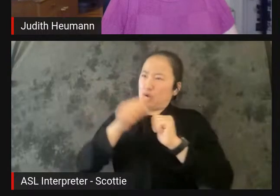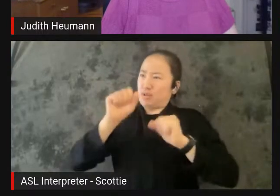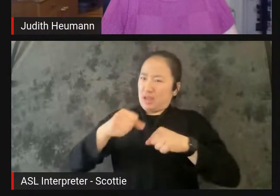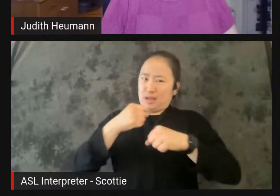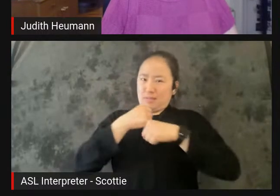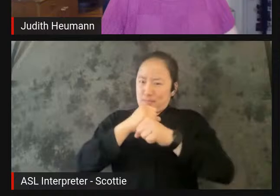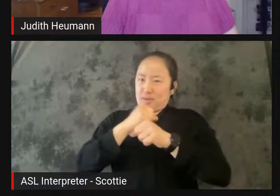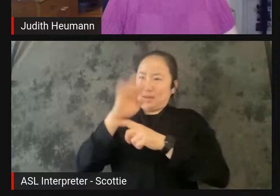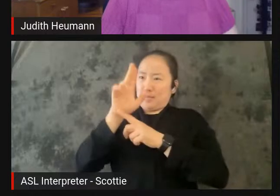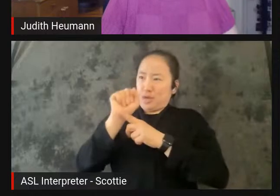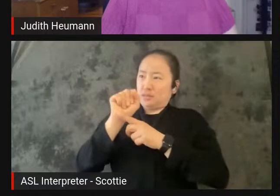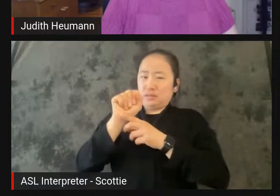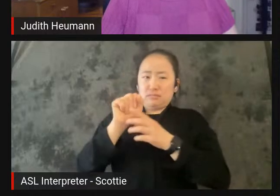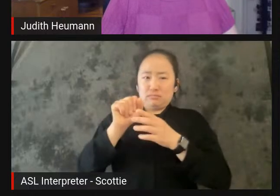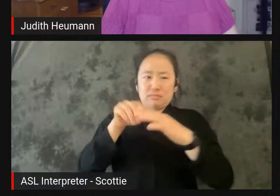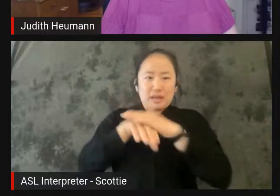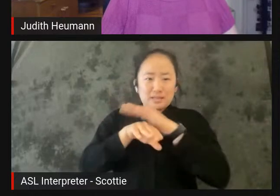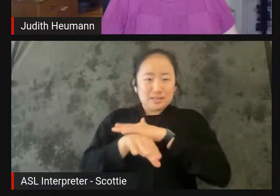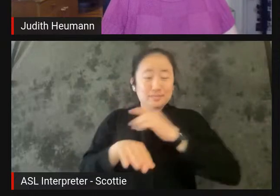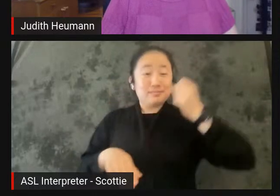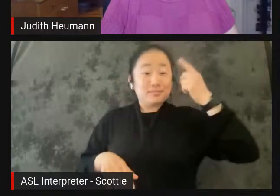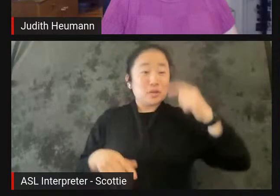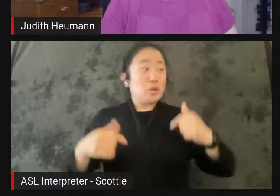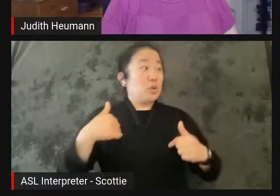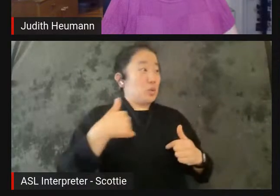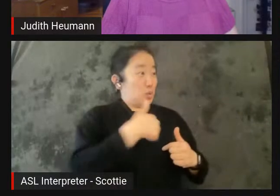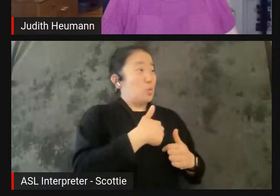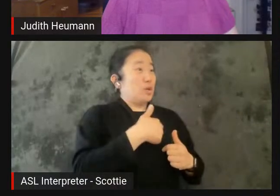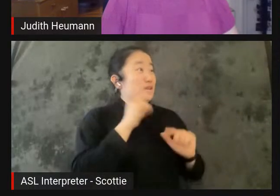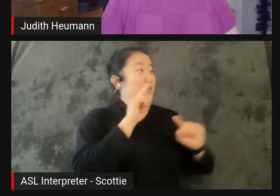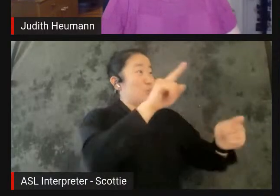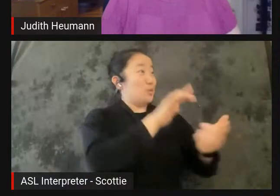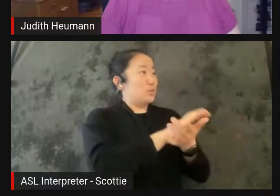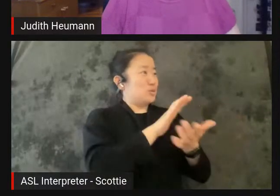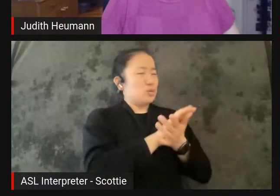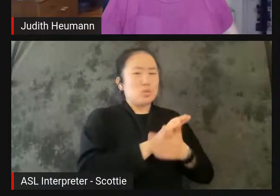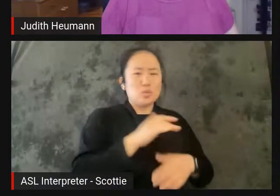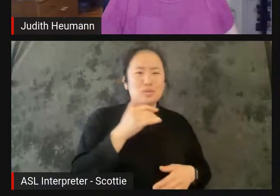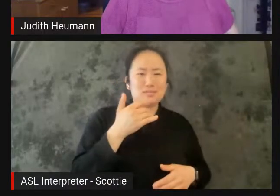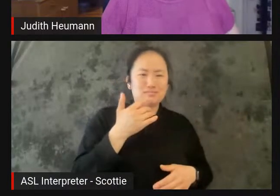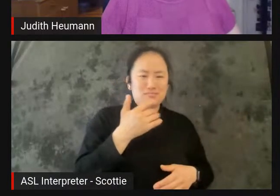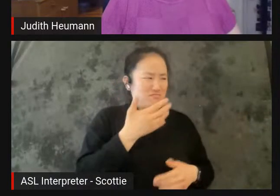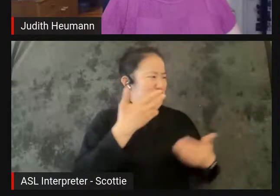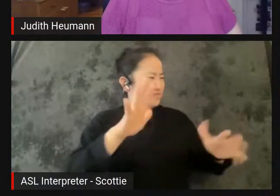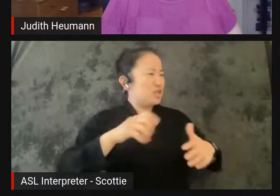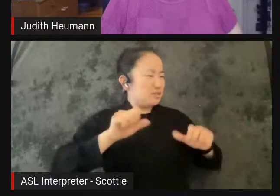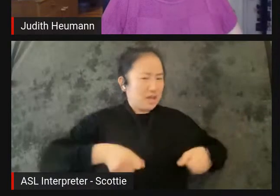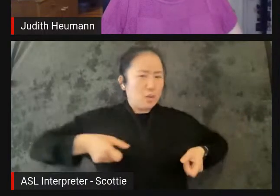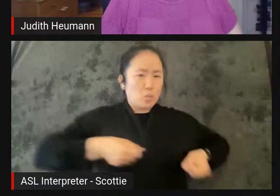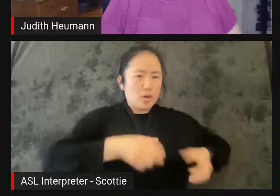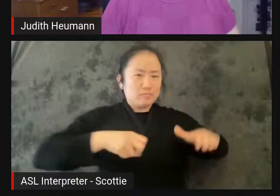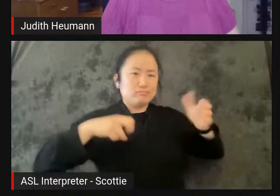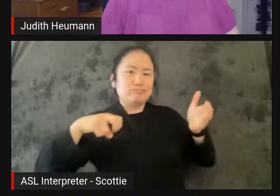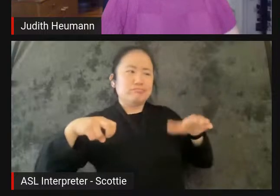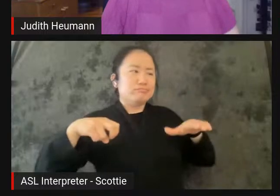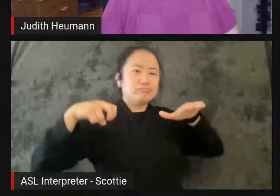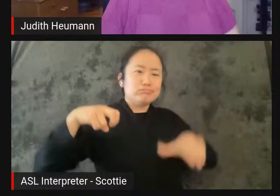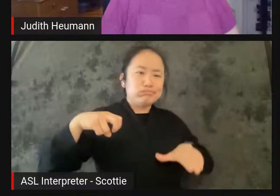accessible school buses, but we weren't seeing those buses replicated like on the streets of New York or wherever you were